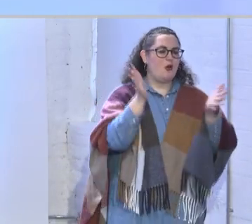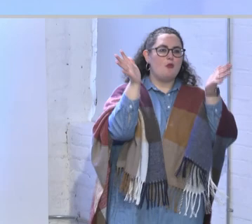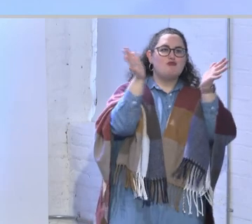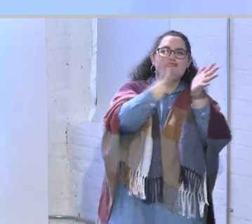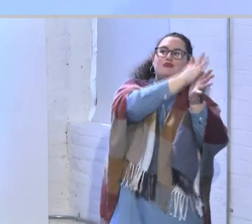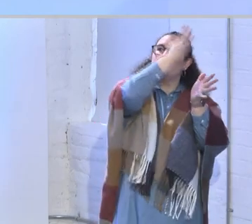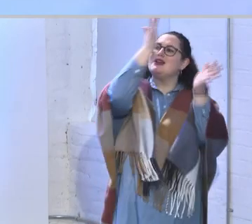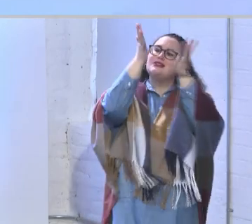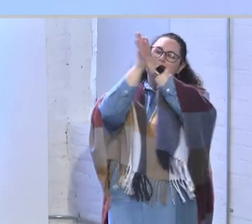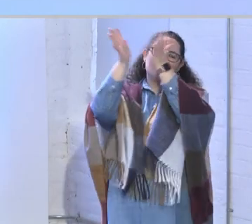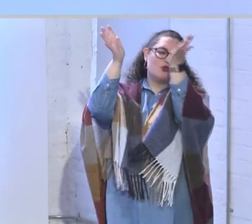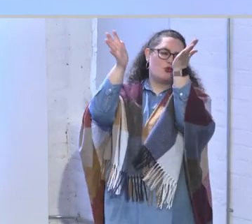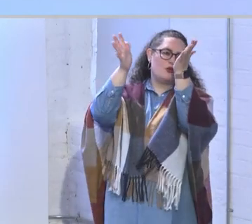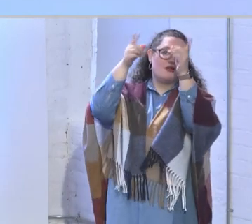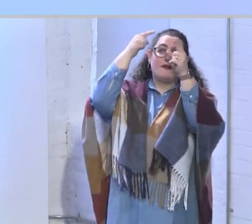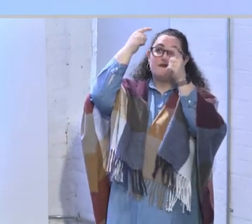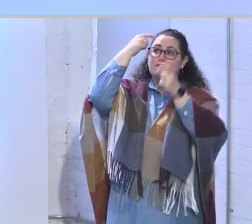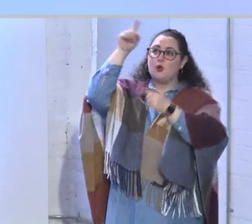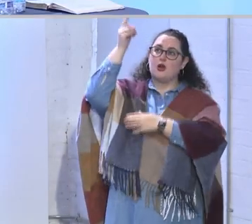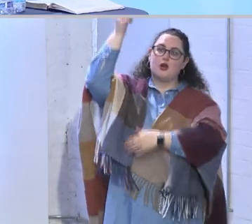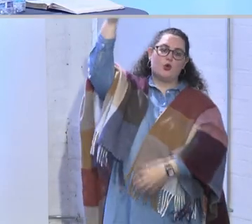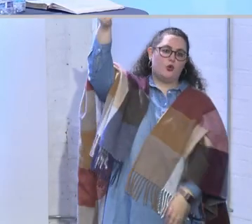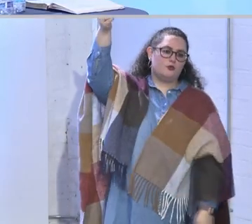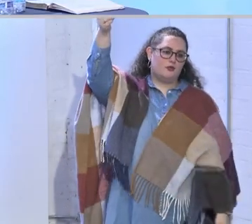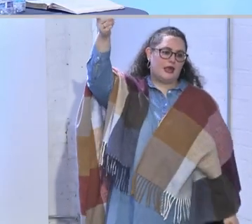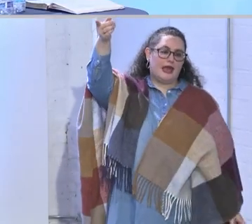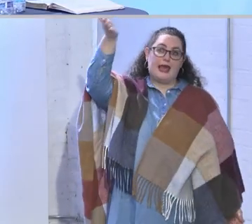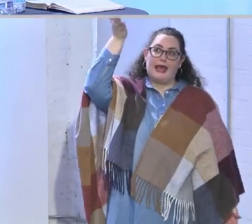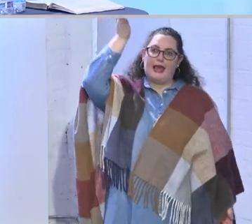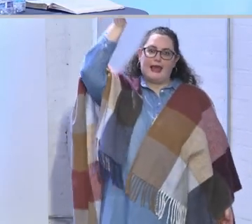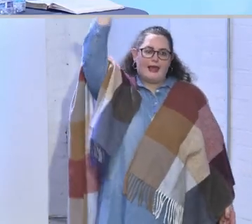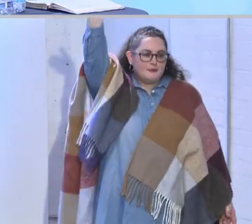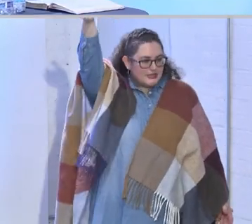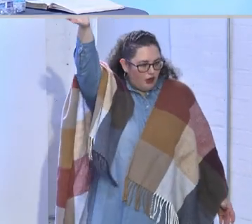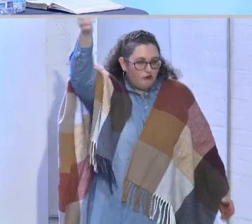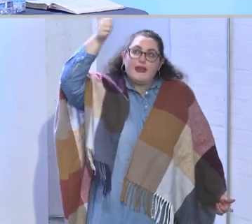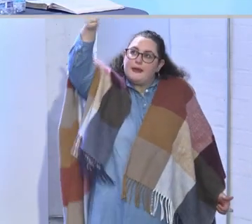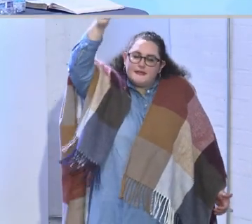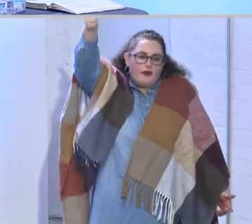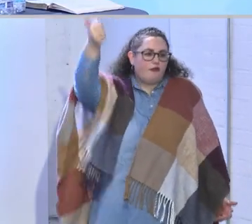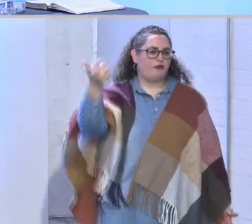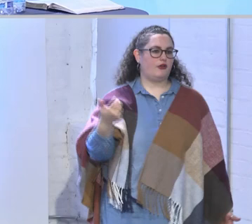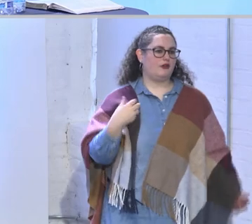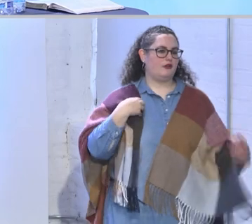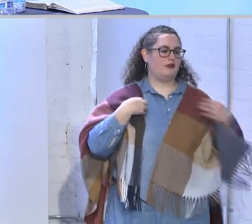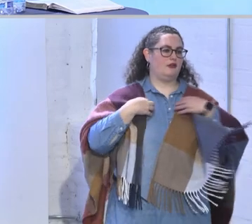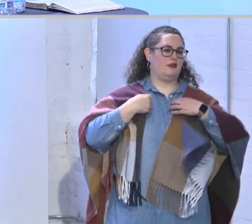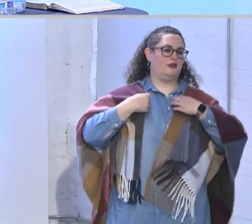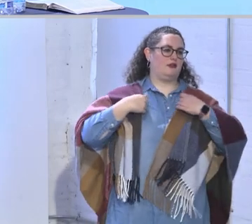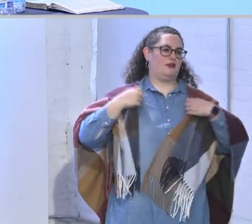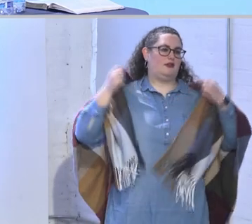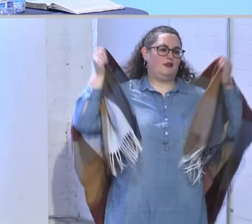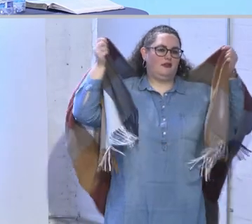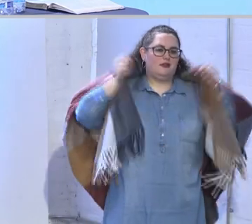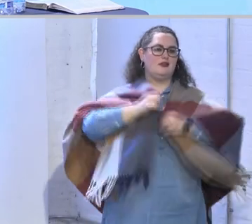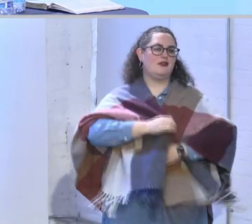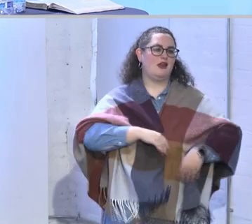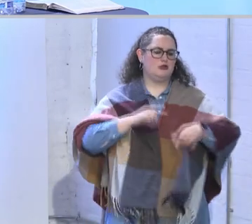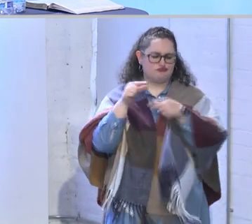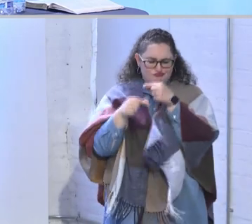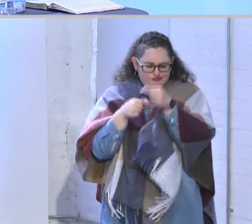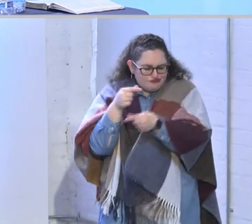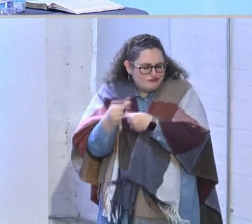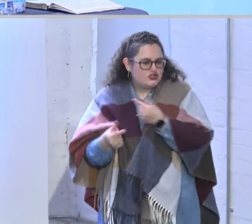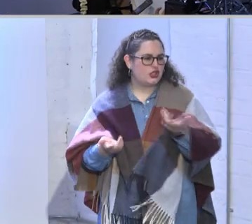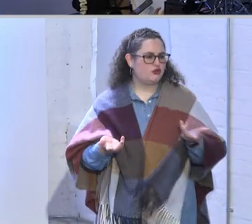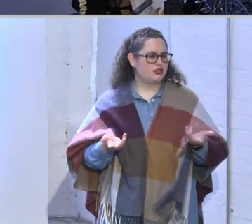to himself. I love the way he put that. And so God said, be fruitful. And then he said, multiply. And of course,